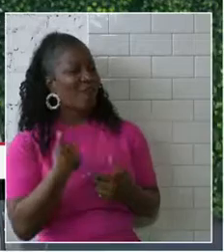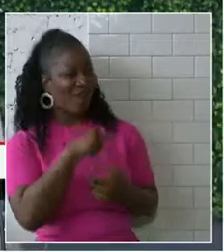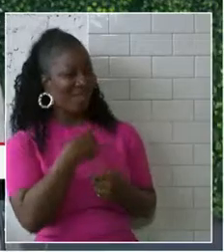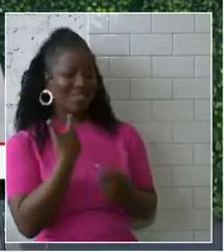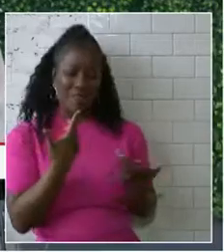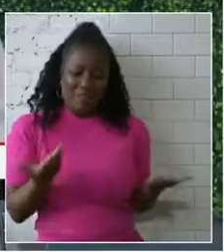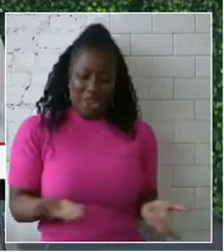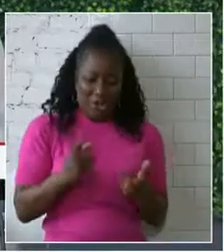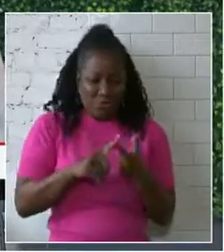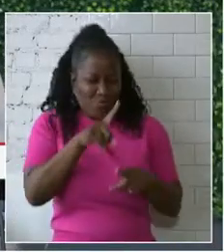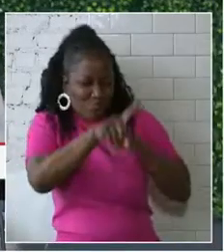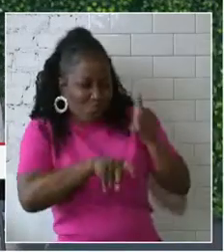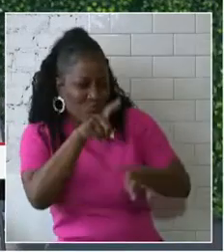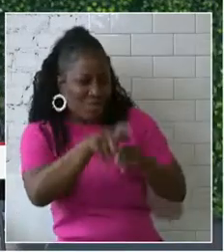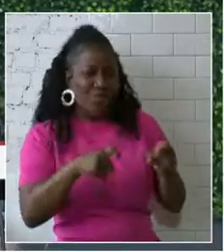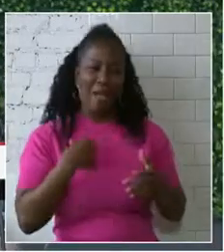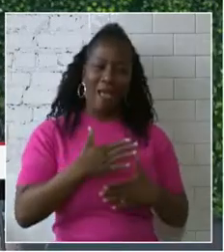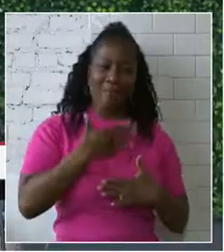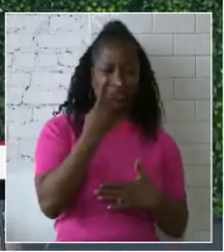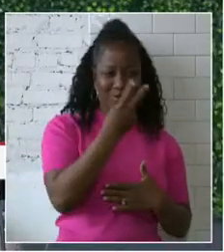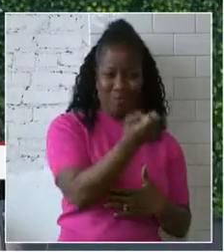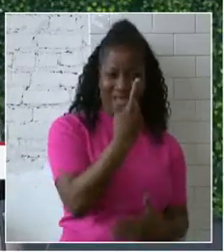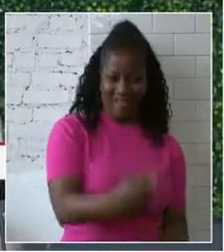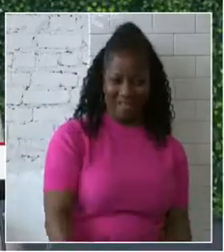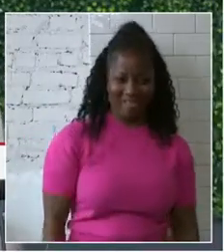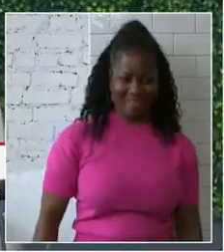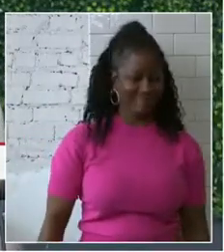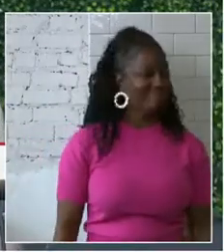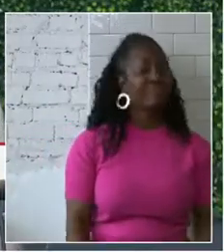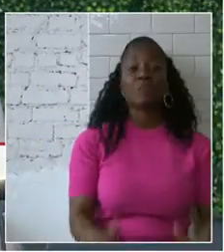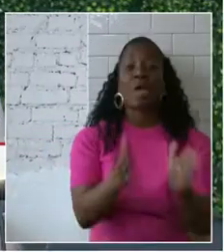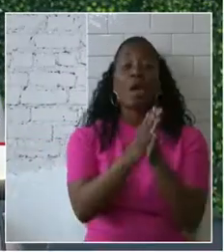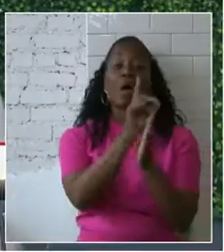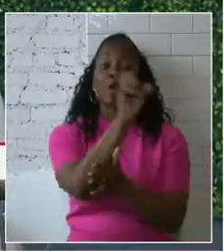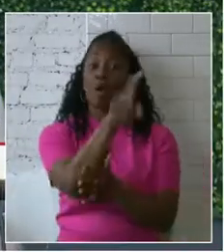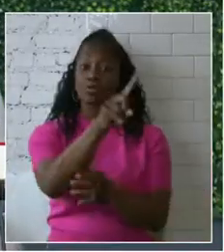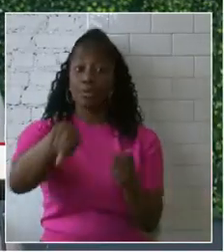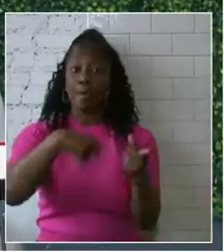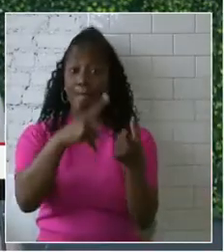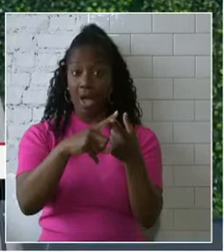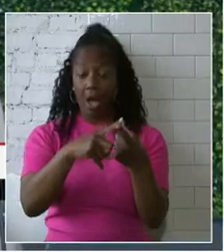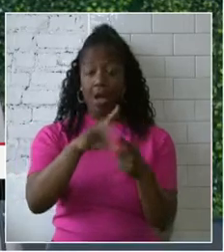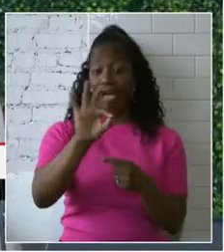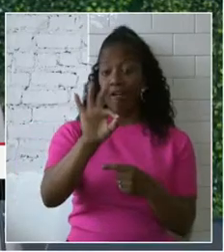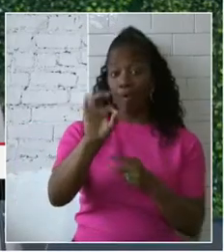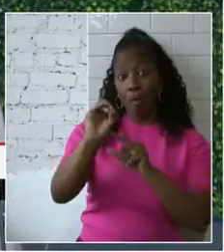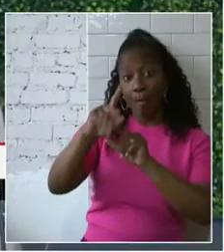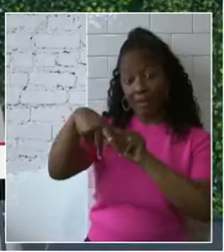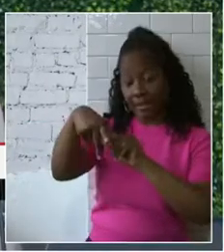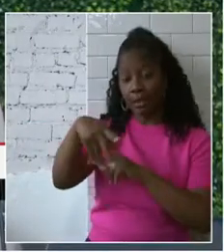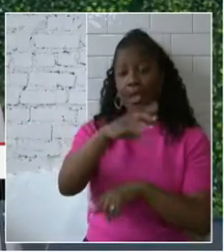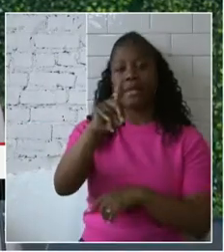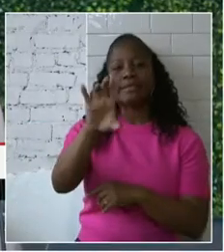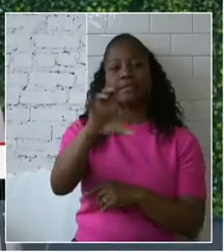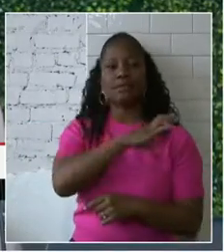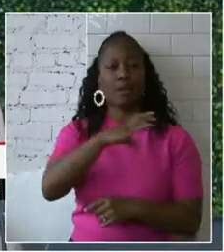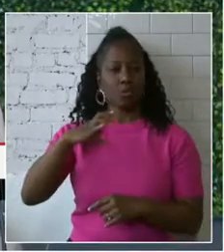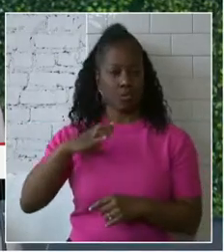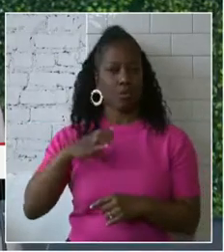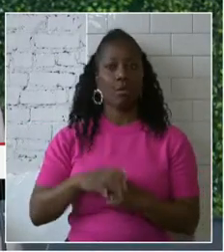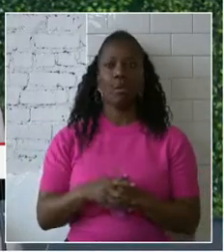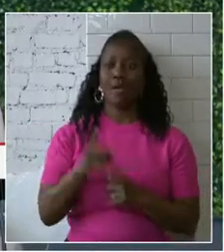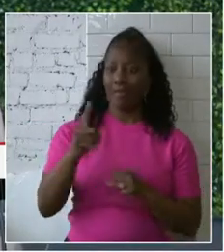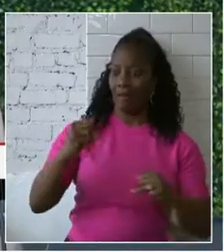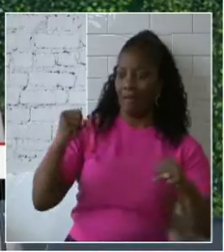ask questions, so we're glad to see you back. Question about the FOP and the DC Council are